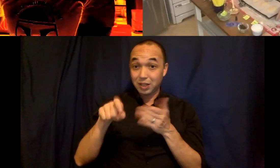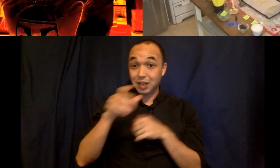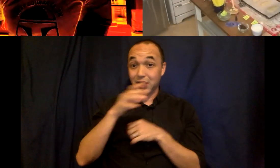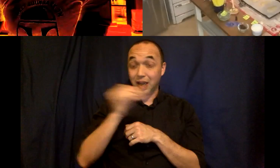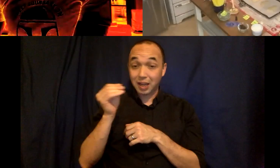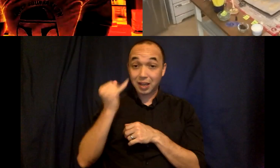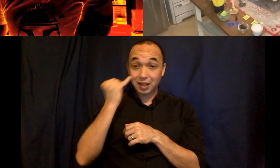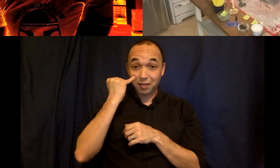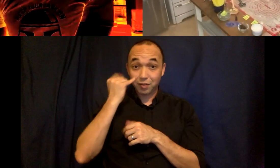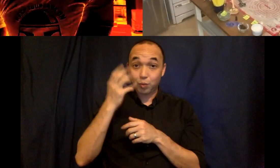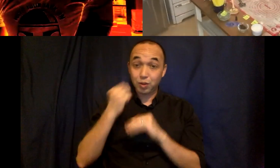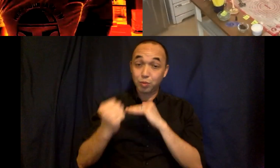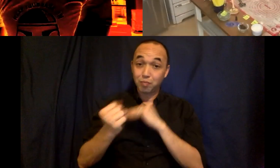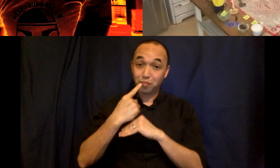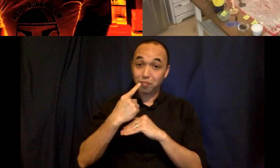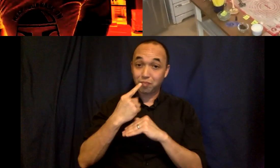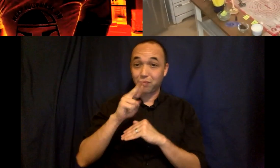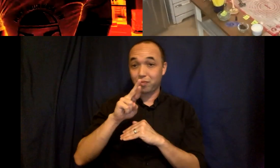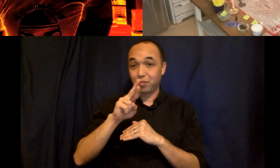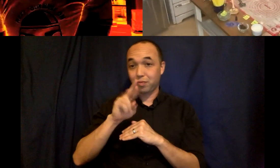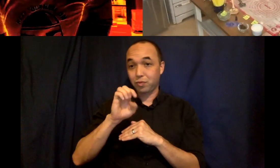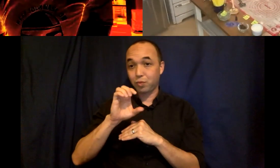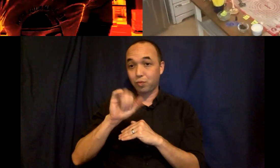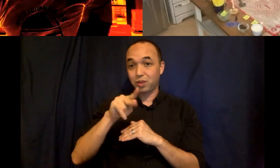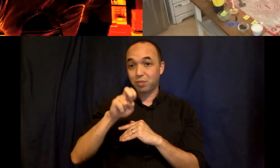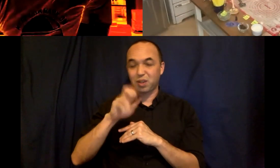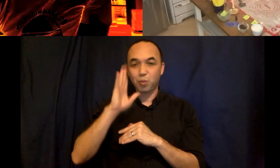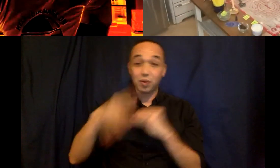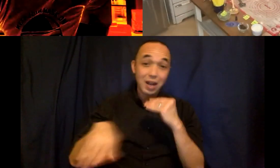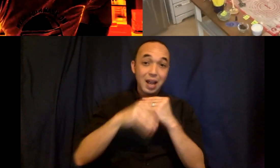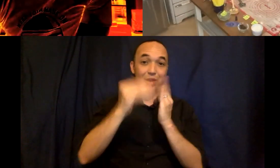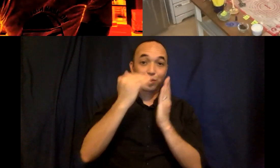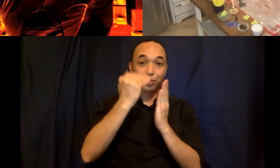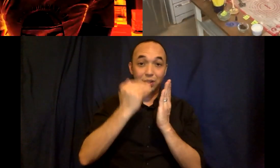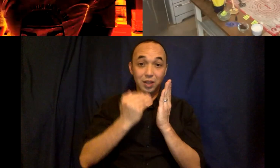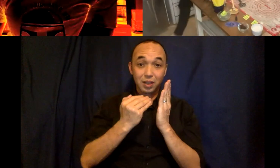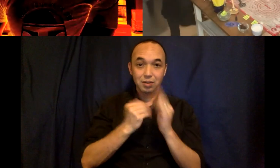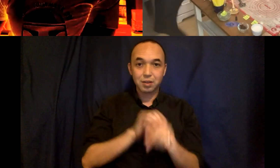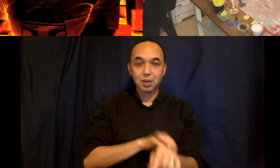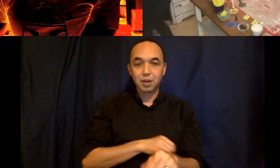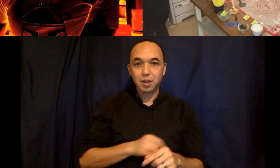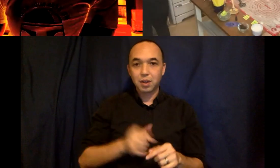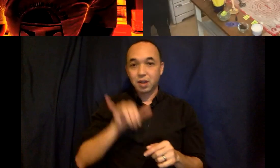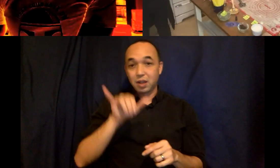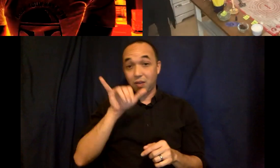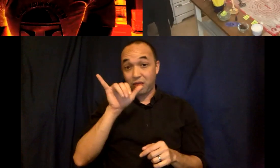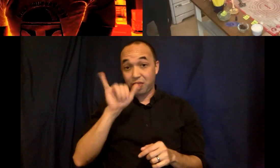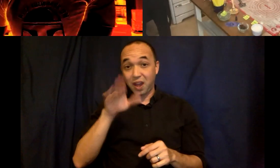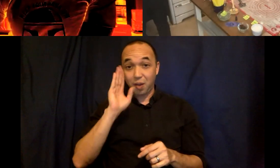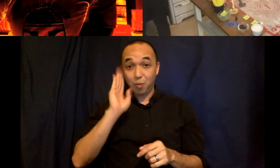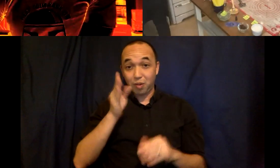recipe too, we can include that in the GISH list there. And I see you're putting them in there. This. I'm showing it for 7 minutes. Here we go. Speed